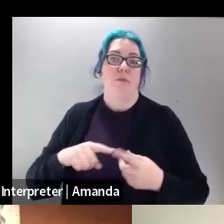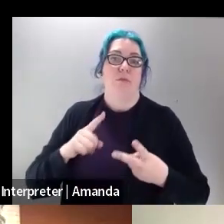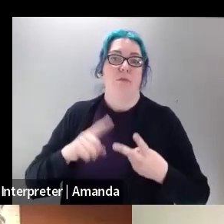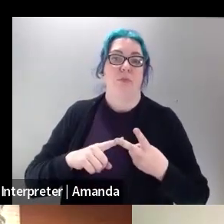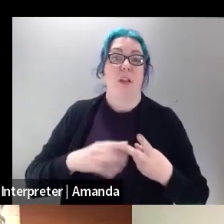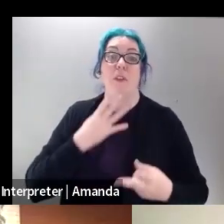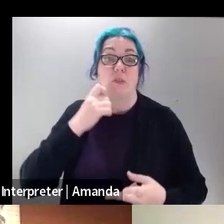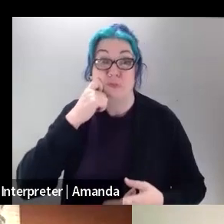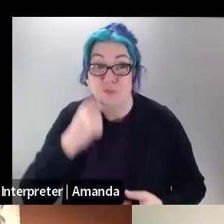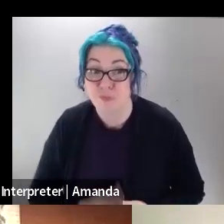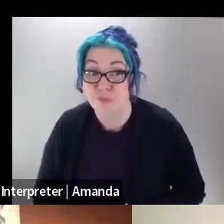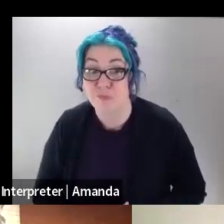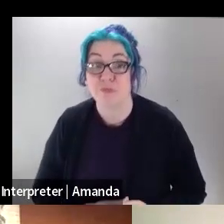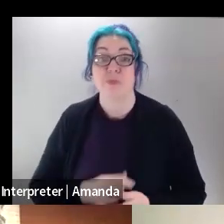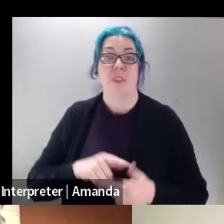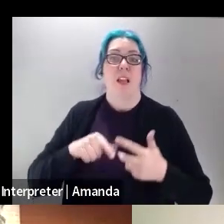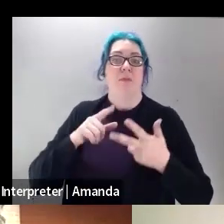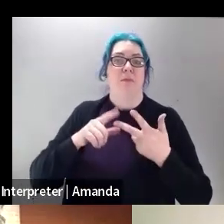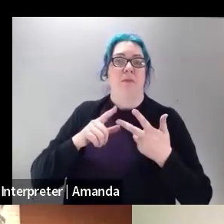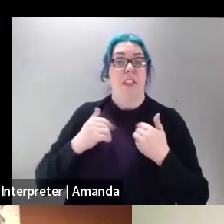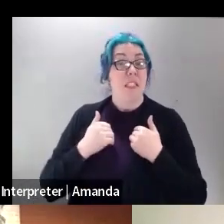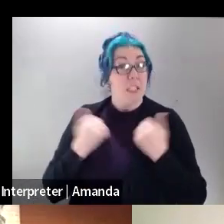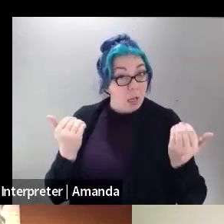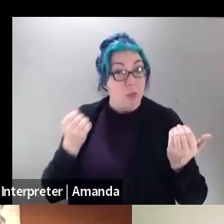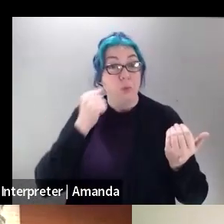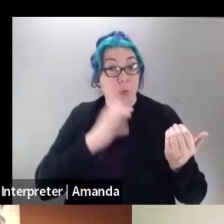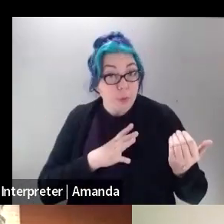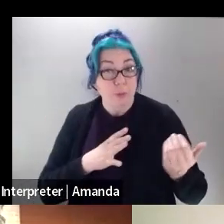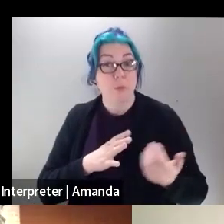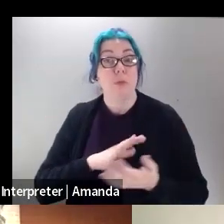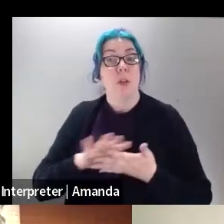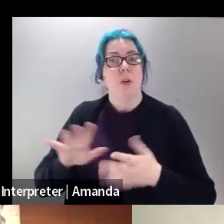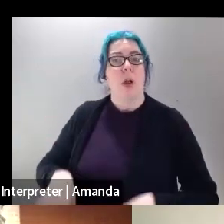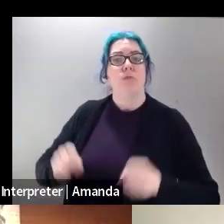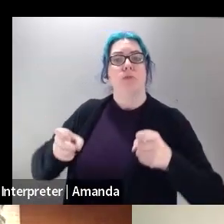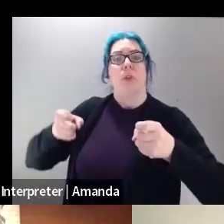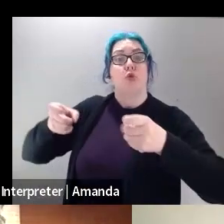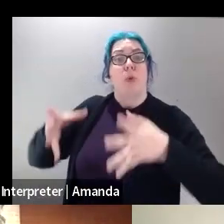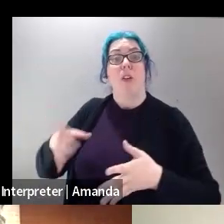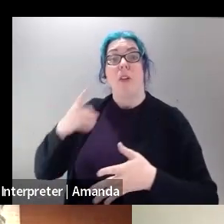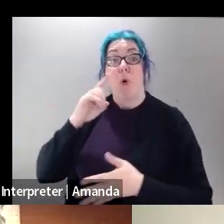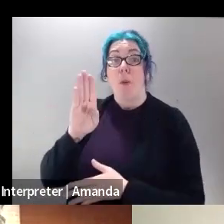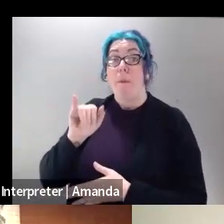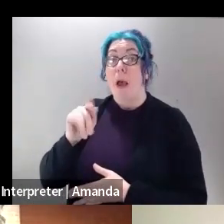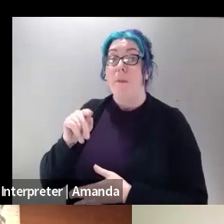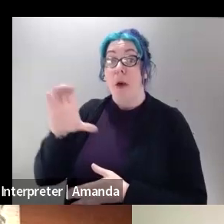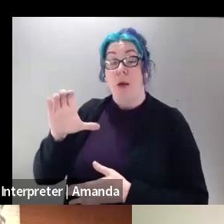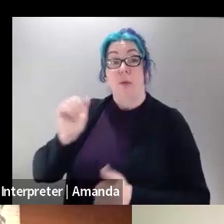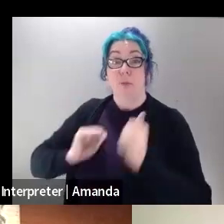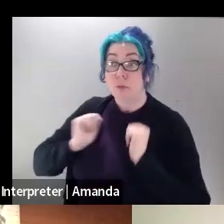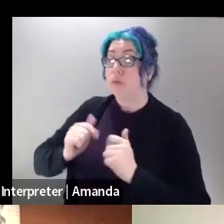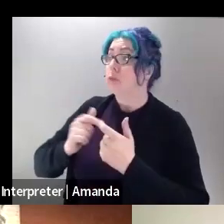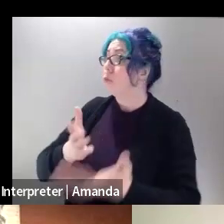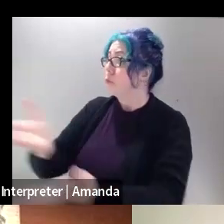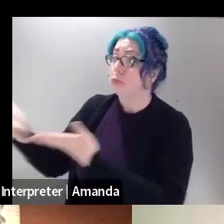and really, to me, like, being able to direct like BIPOC actors, no problem. But the anxiety that I was